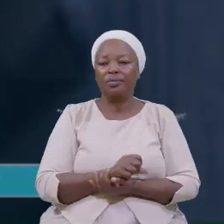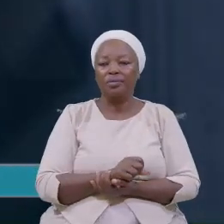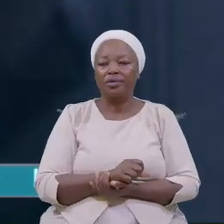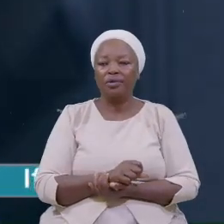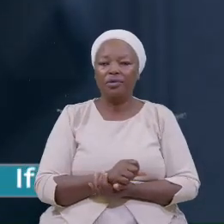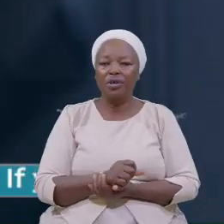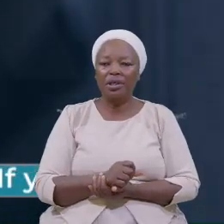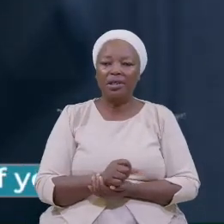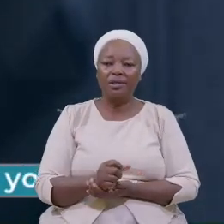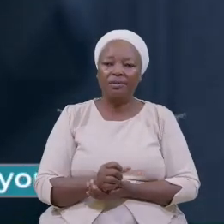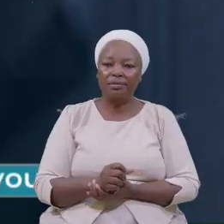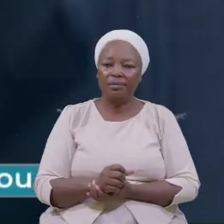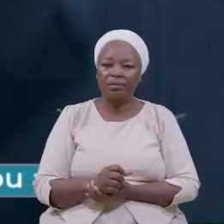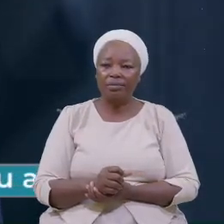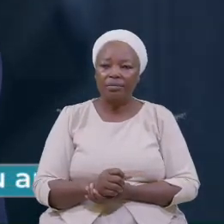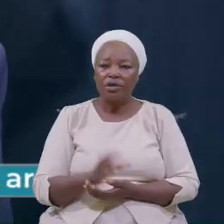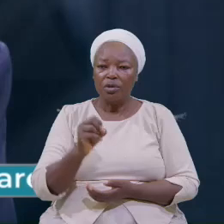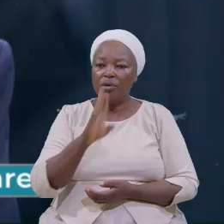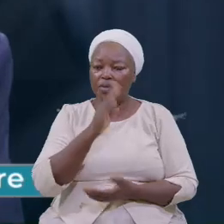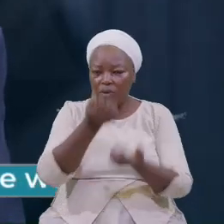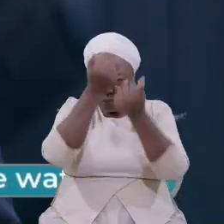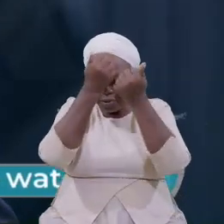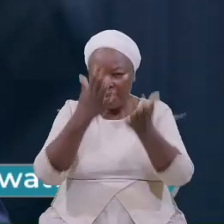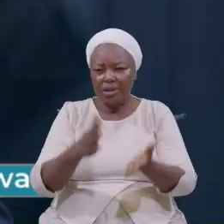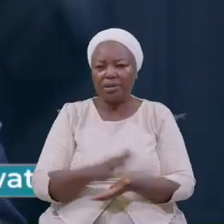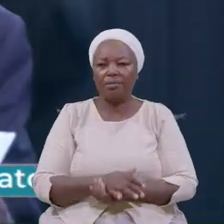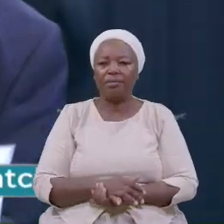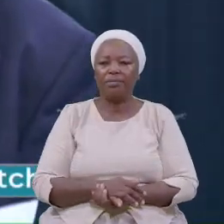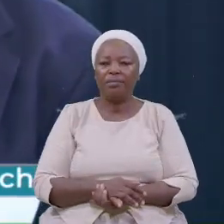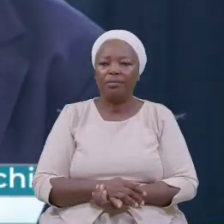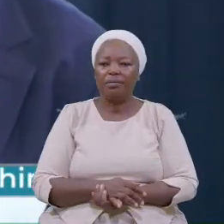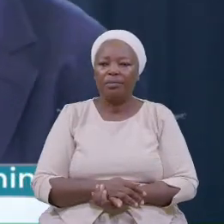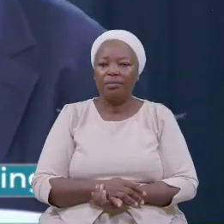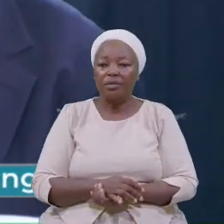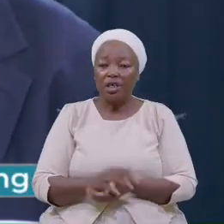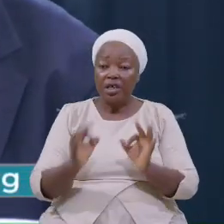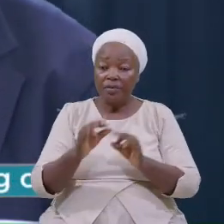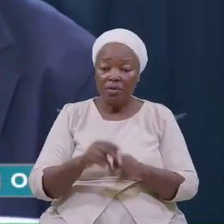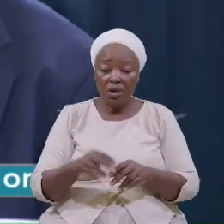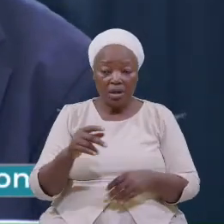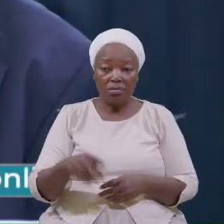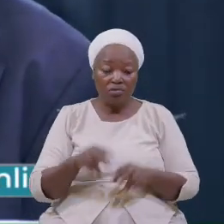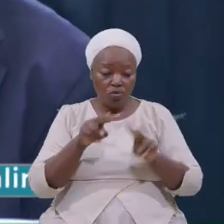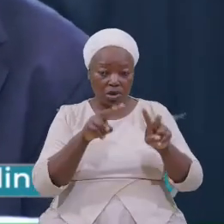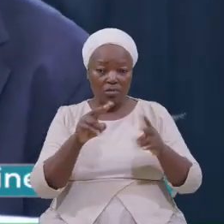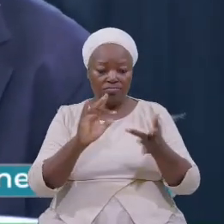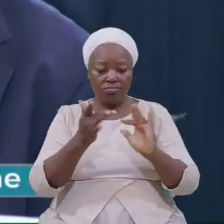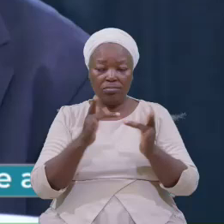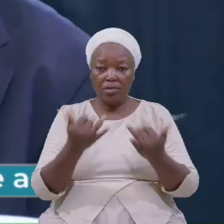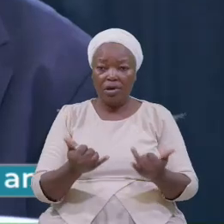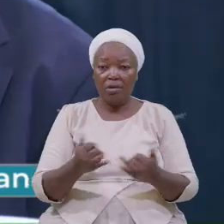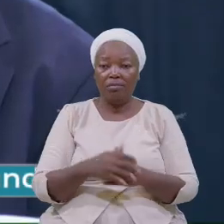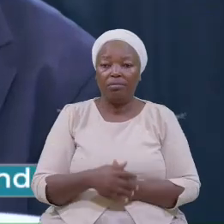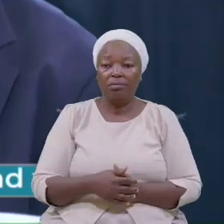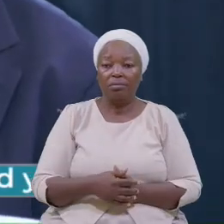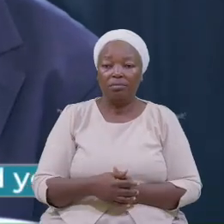yours. So be obedient. If you are watching online and you